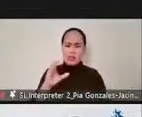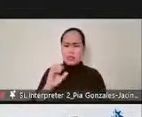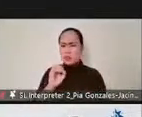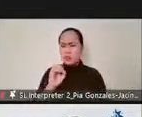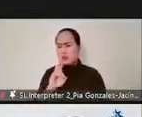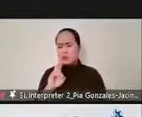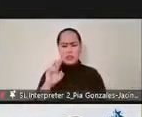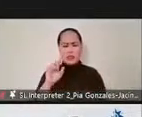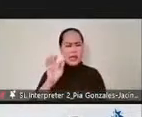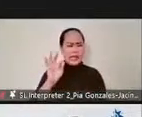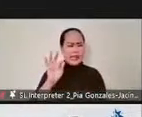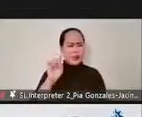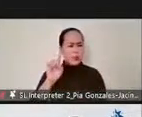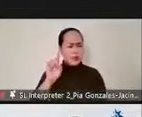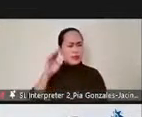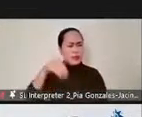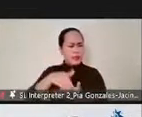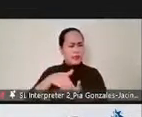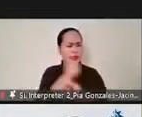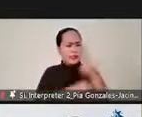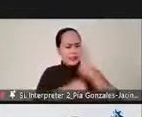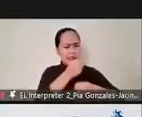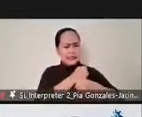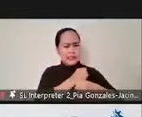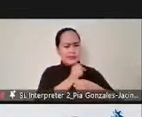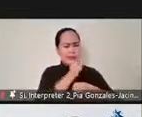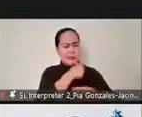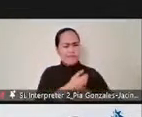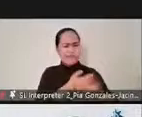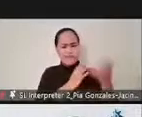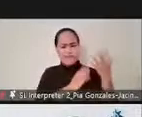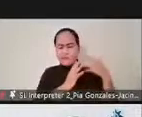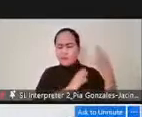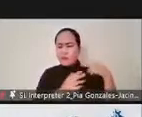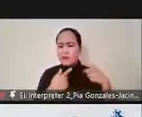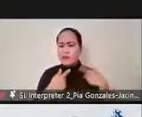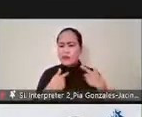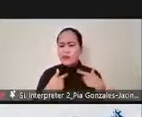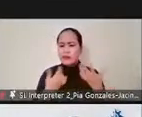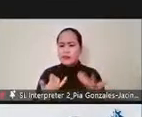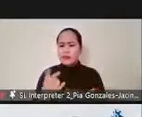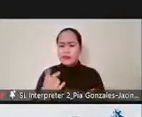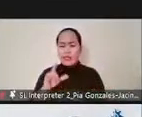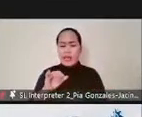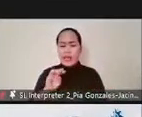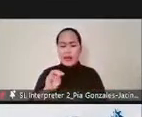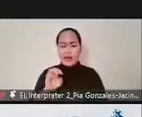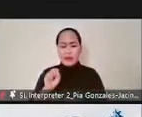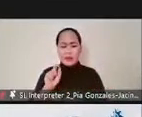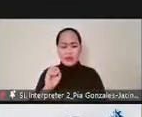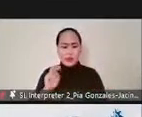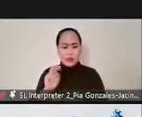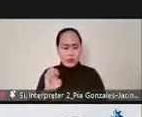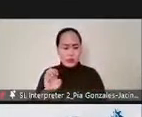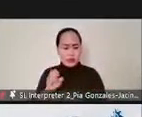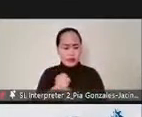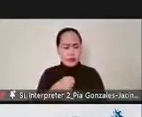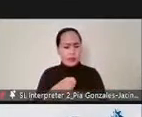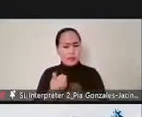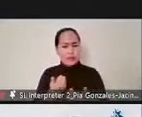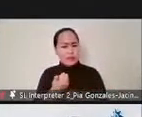91,000 years ago, basically that's when water flowing through the carbonate limestone made a cavern, and